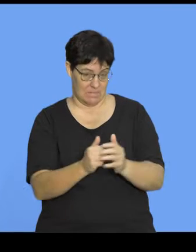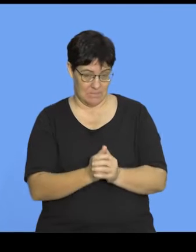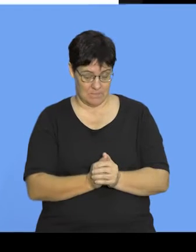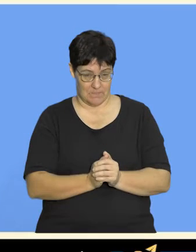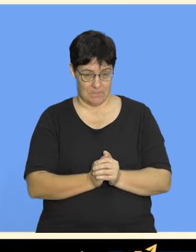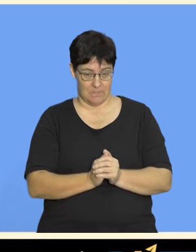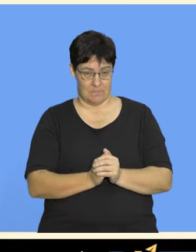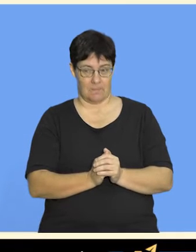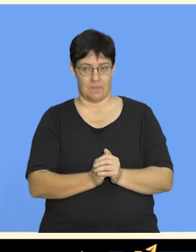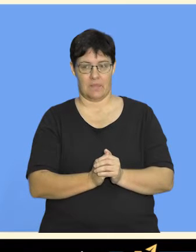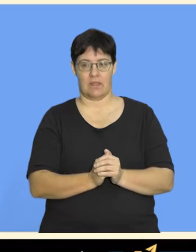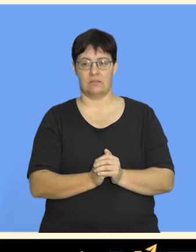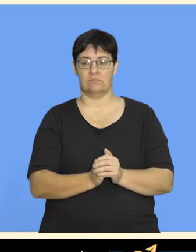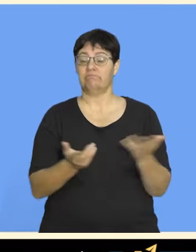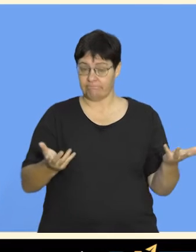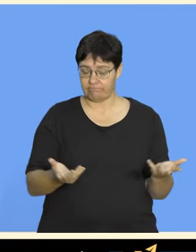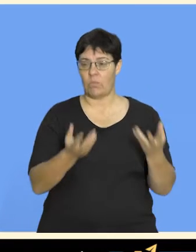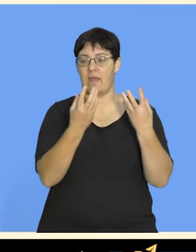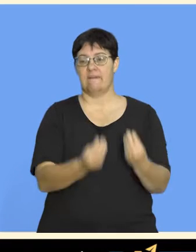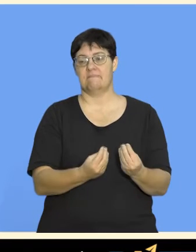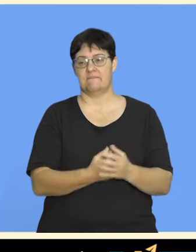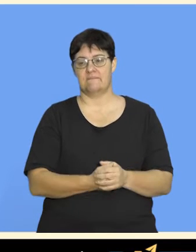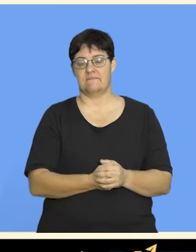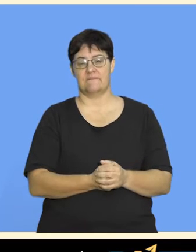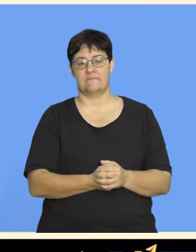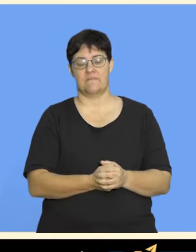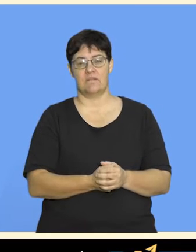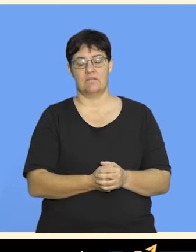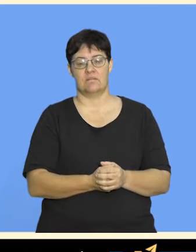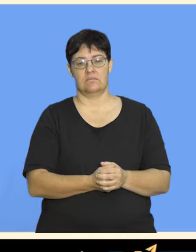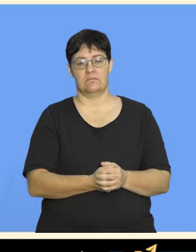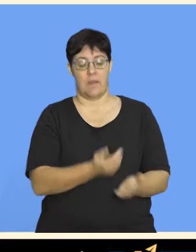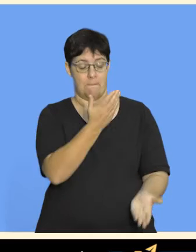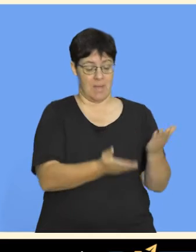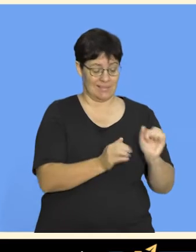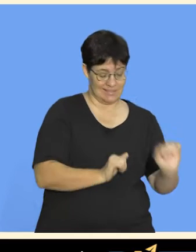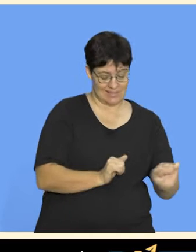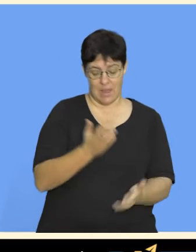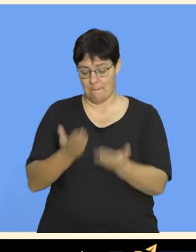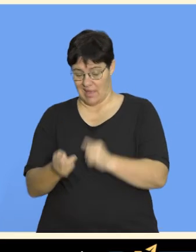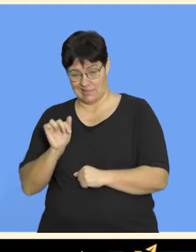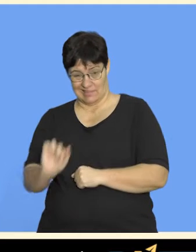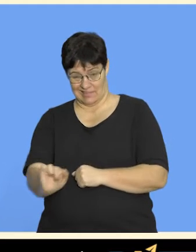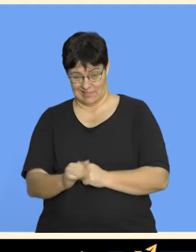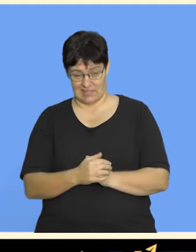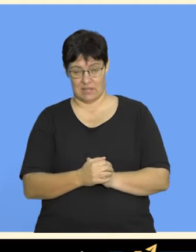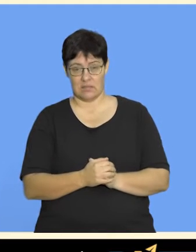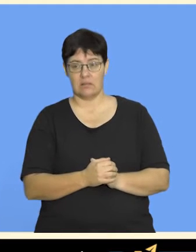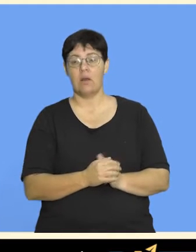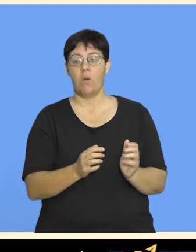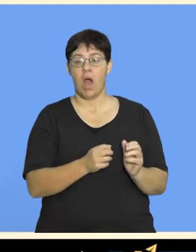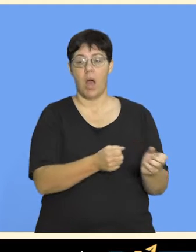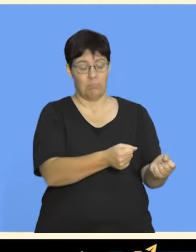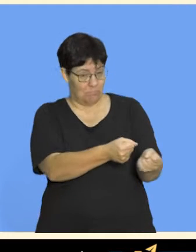go. So here we've got two masses, which are quite big, which are being